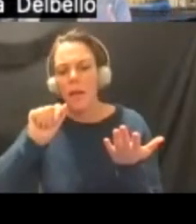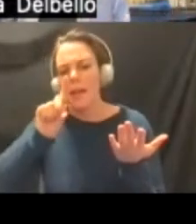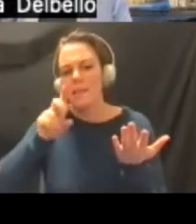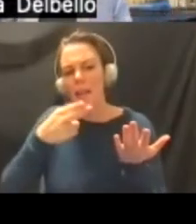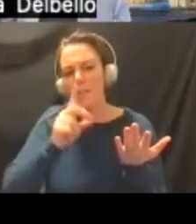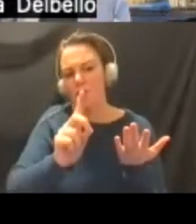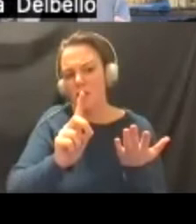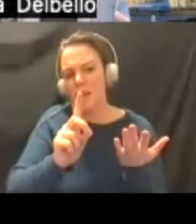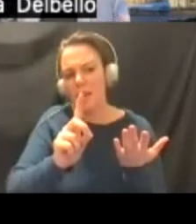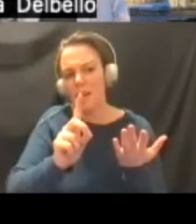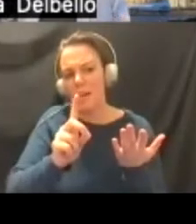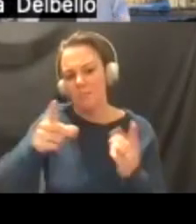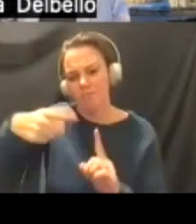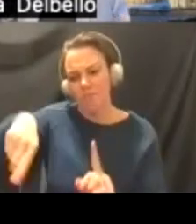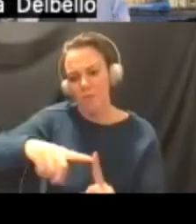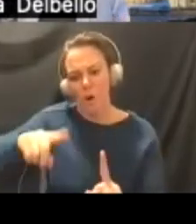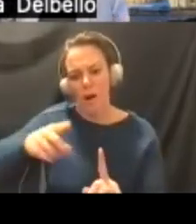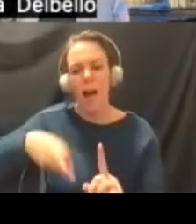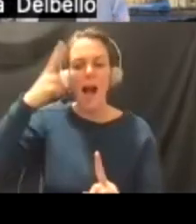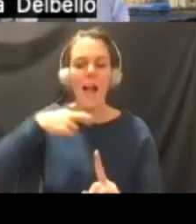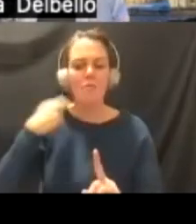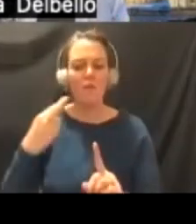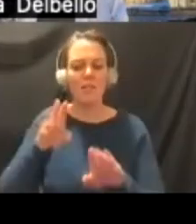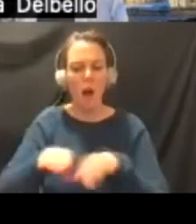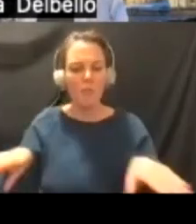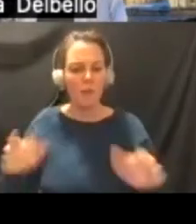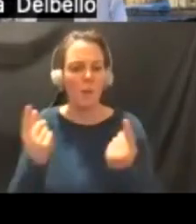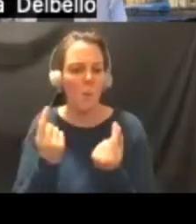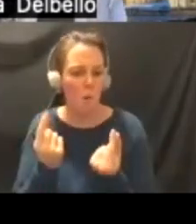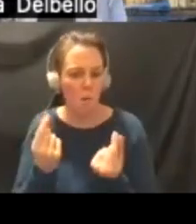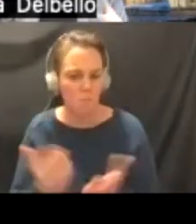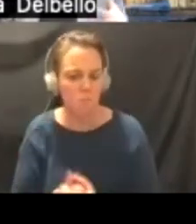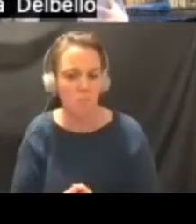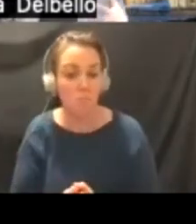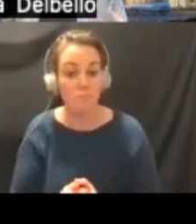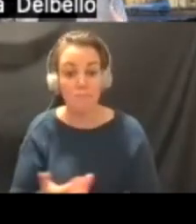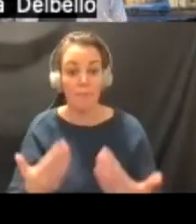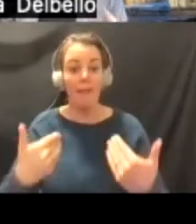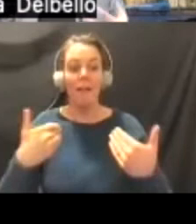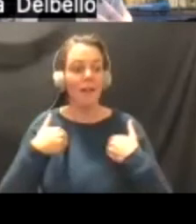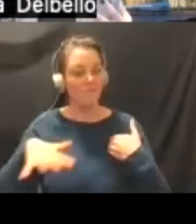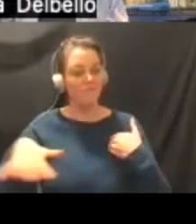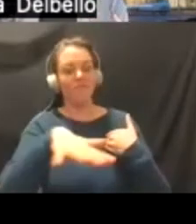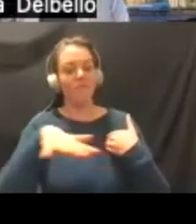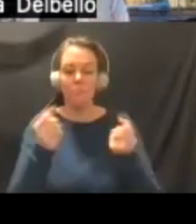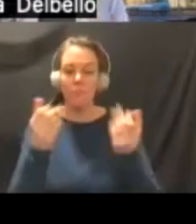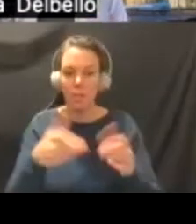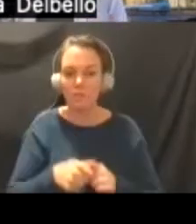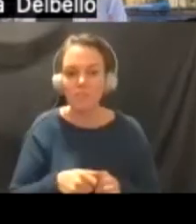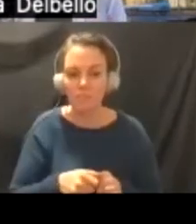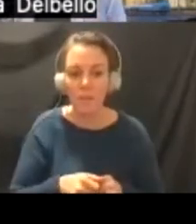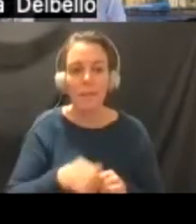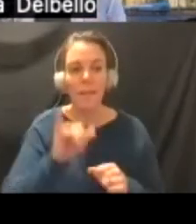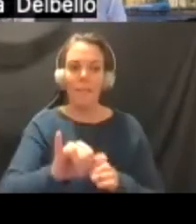in these high-risk offspring? They're present, it's something we see a lot. It brings these kids to